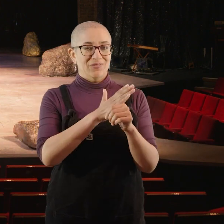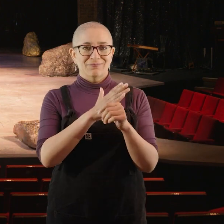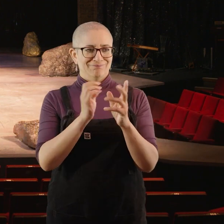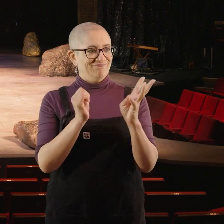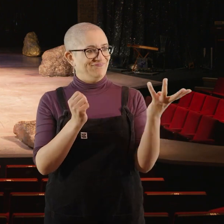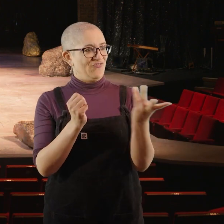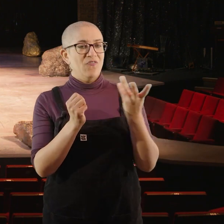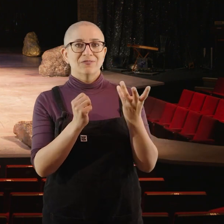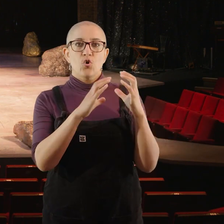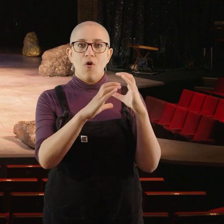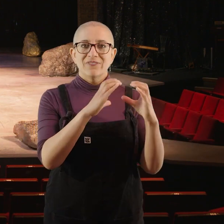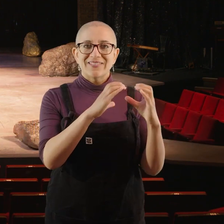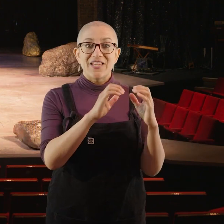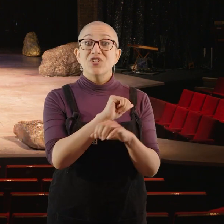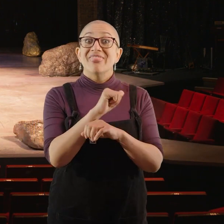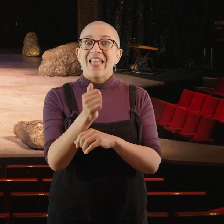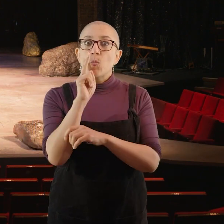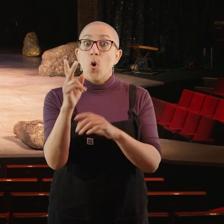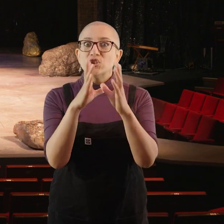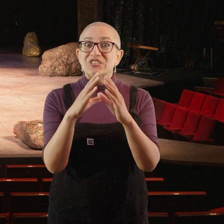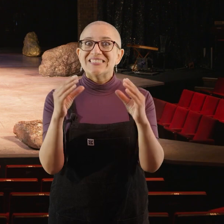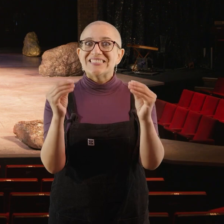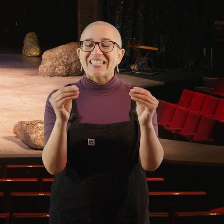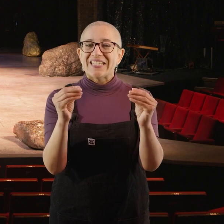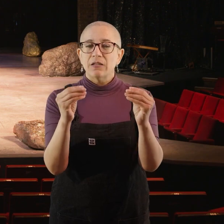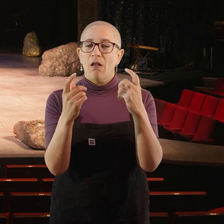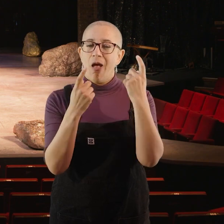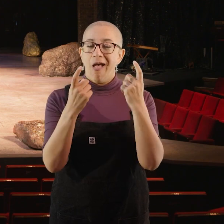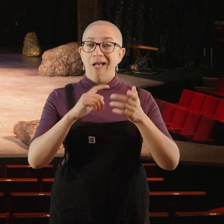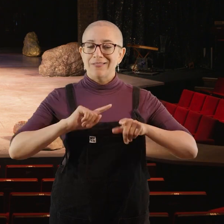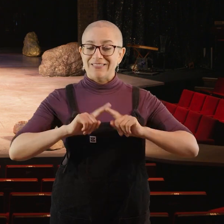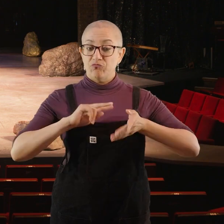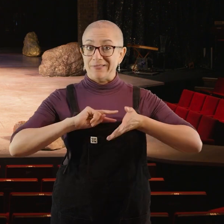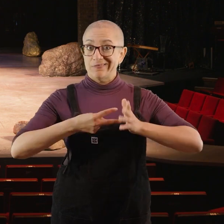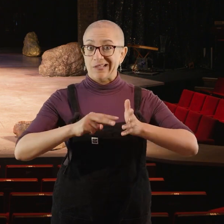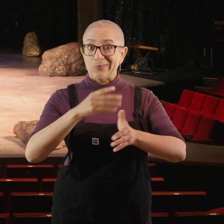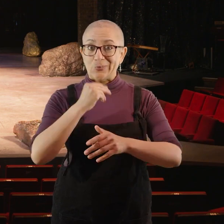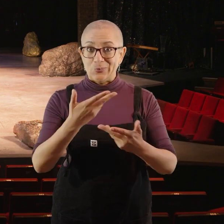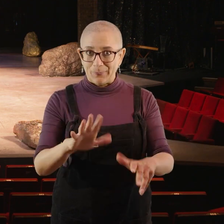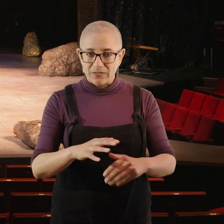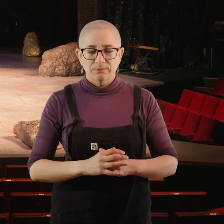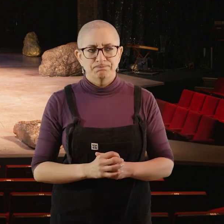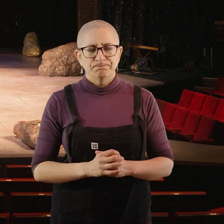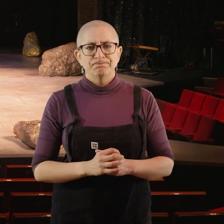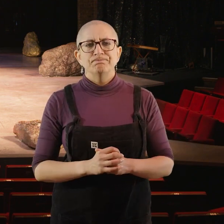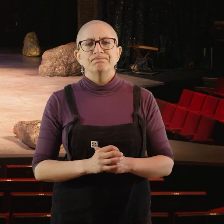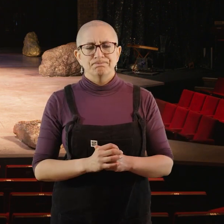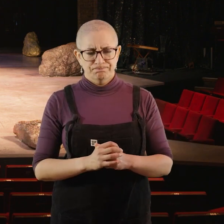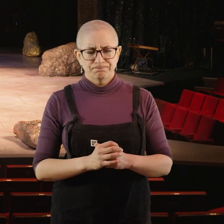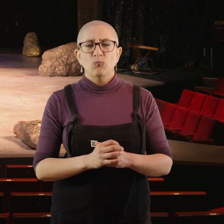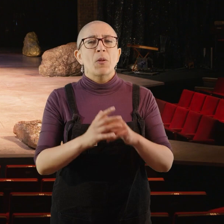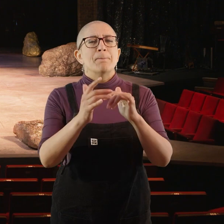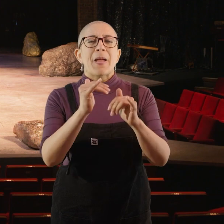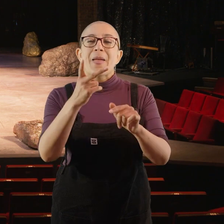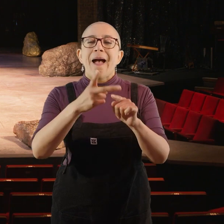scene, thinking about all of those tactics that she's using. Wills, would there be anything that we could look at maybe at the last part